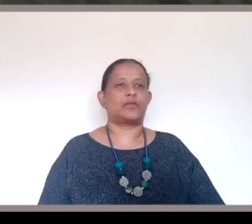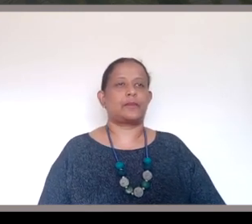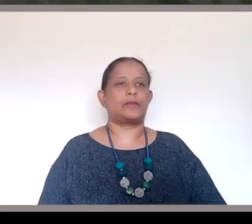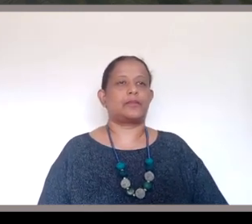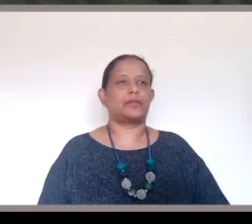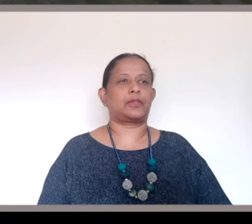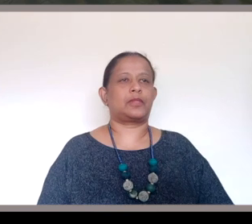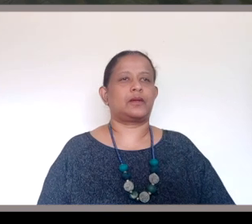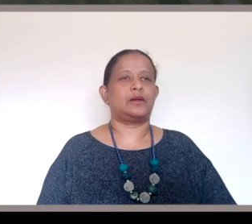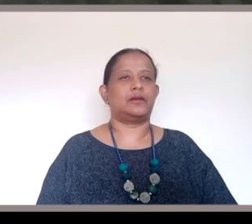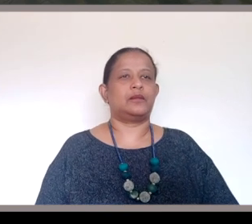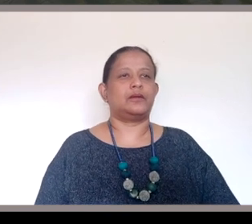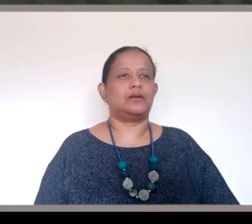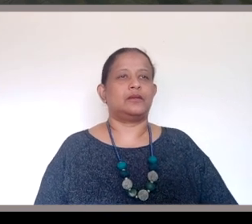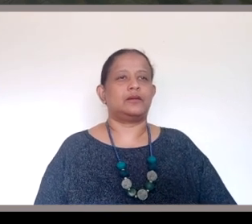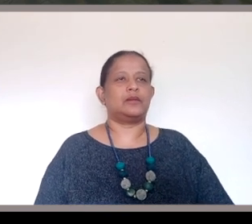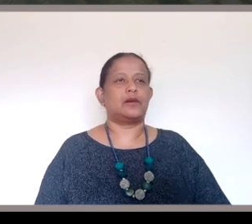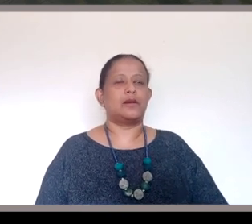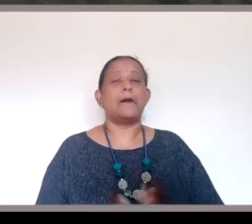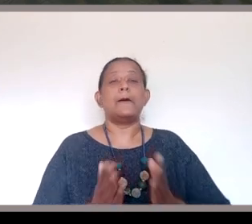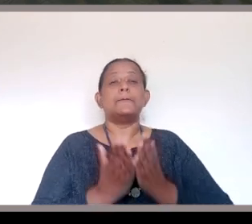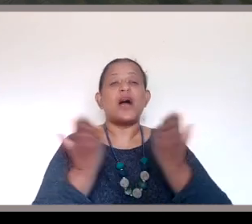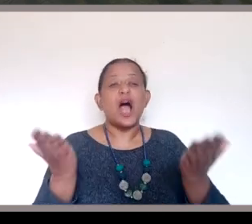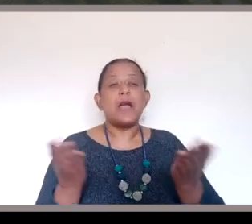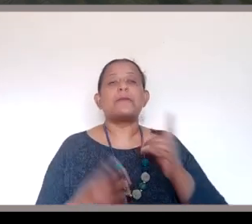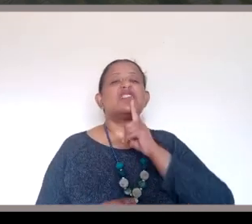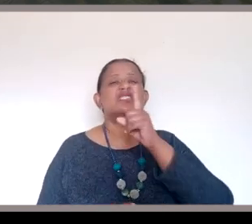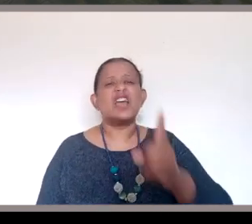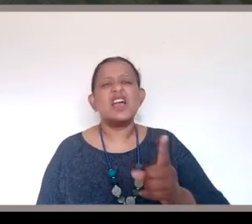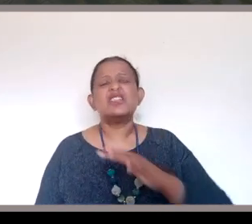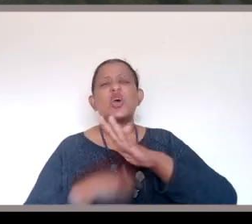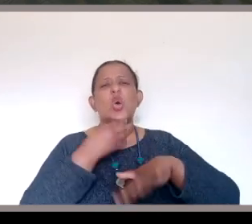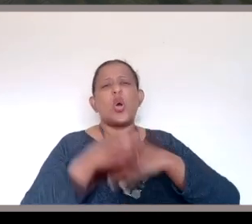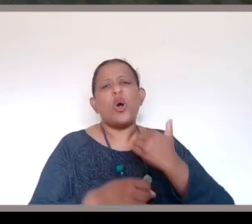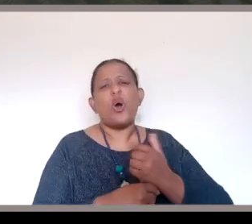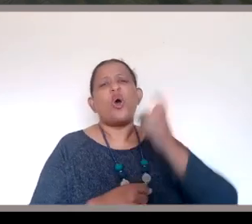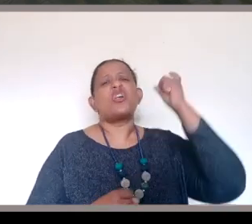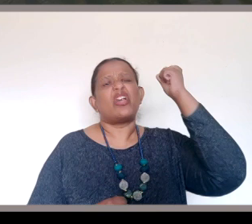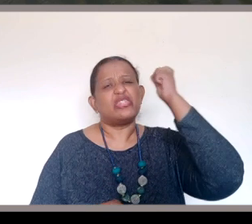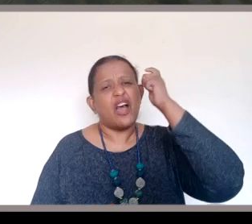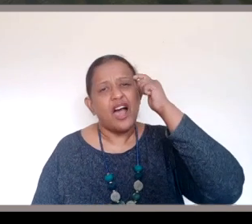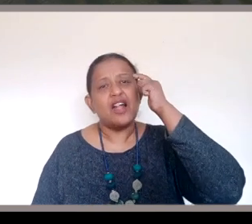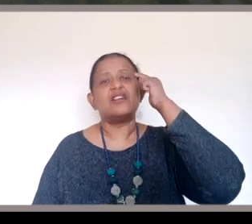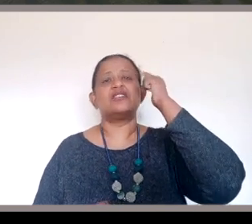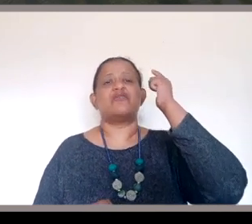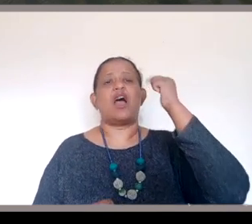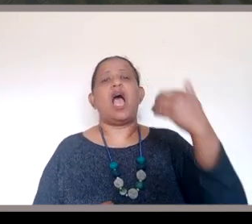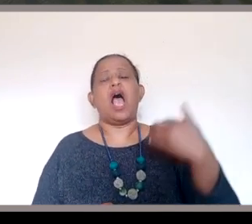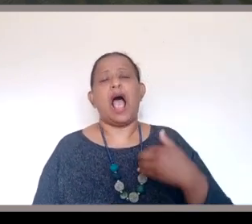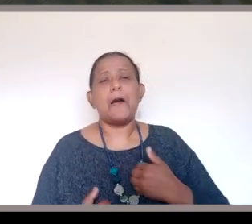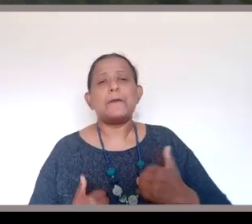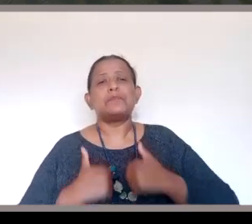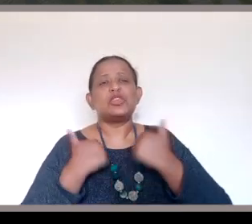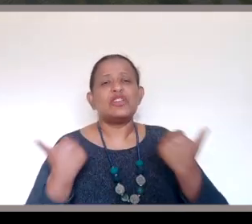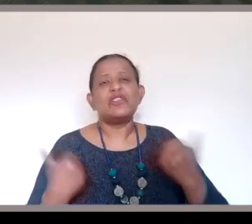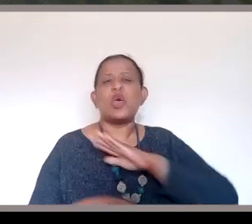but we have one who has been tempted in every way, just as we are,